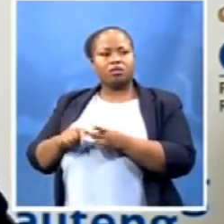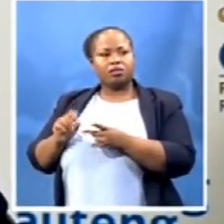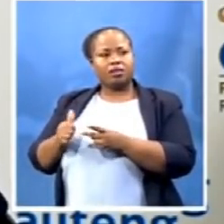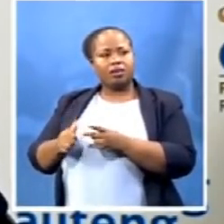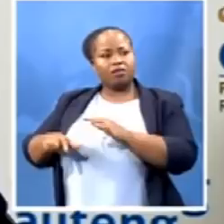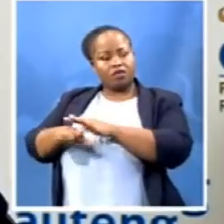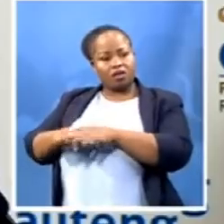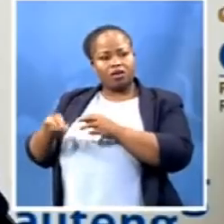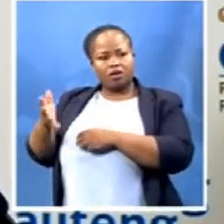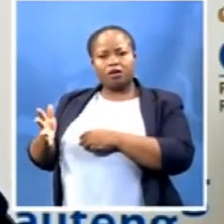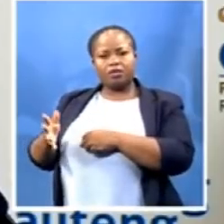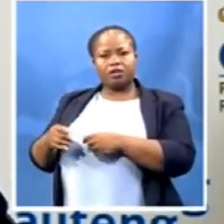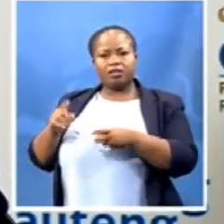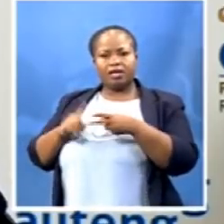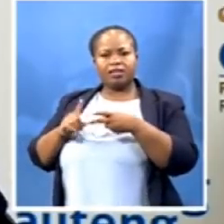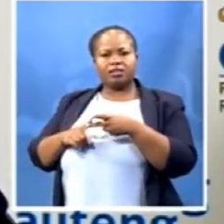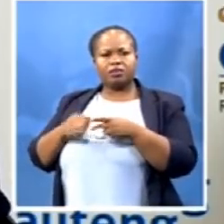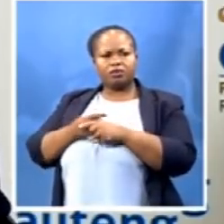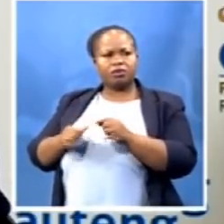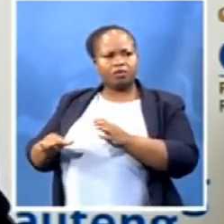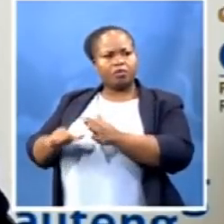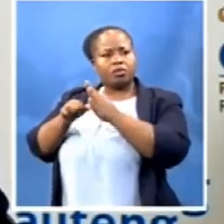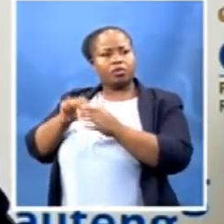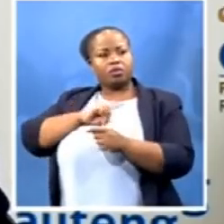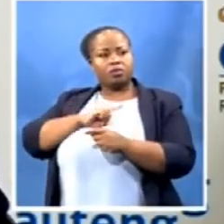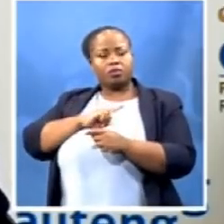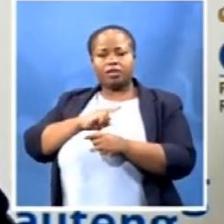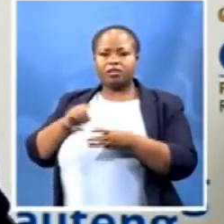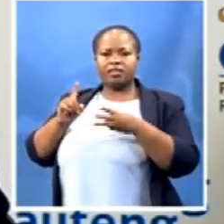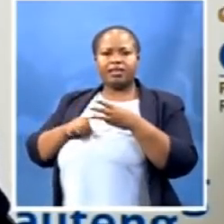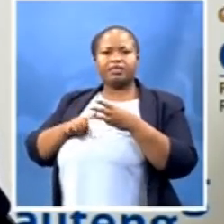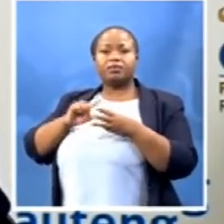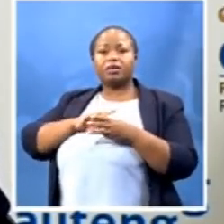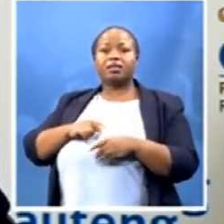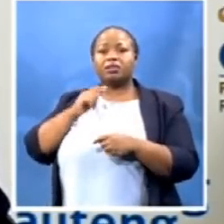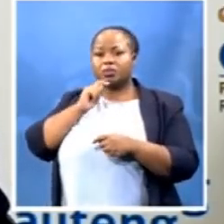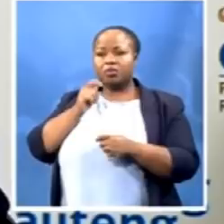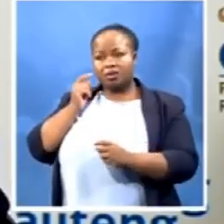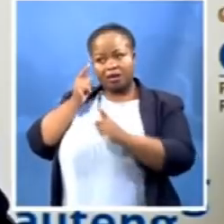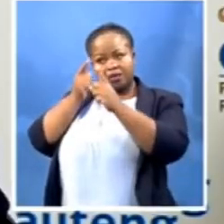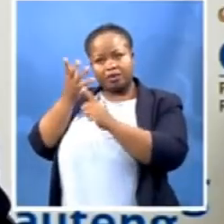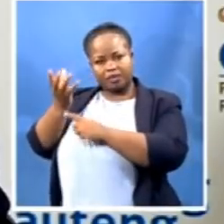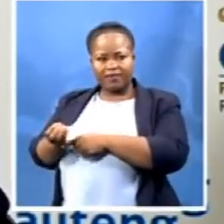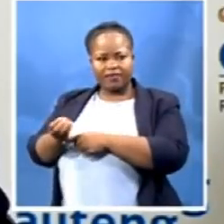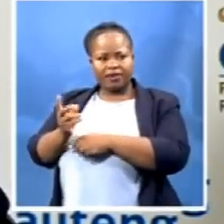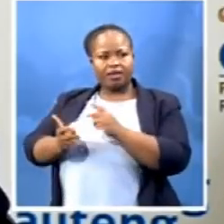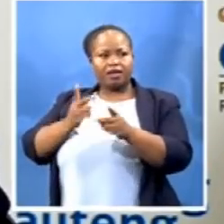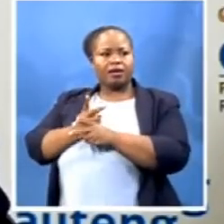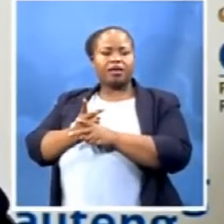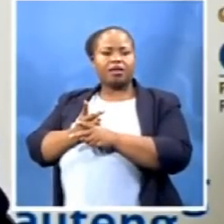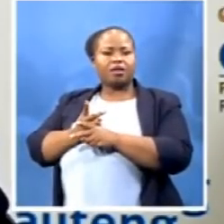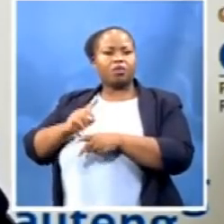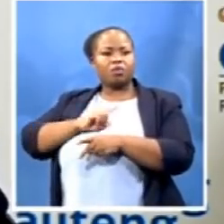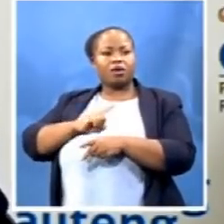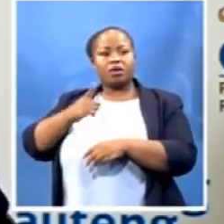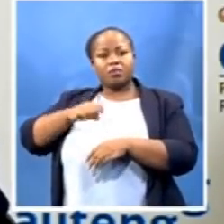not invaded, because ultimately there is a purpose for it. There is a need for it, and in many